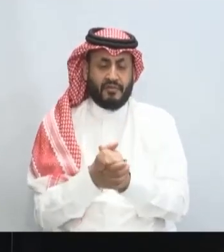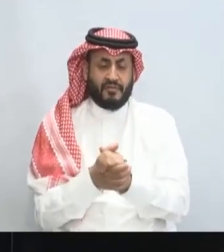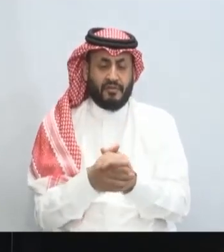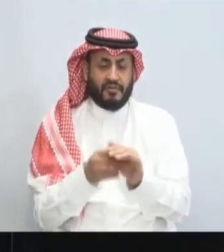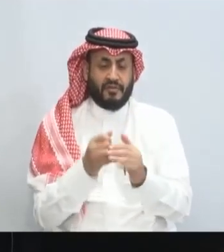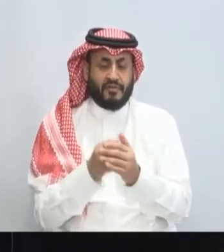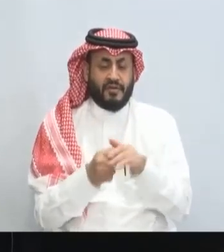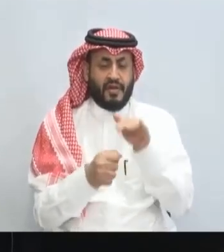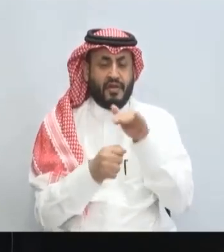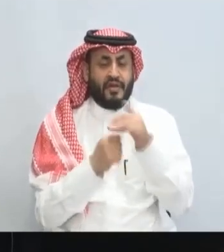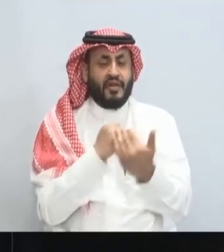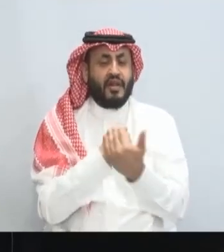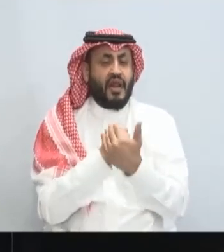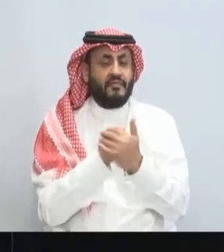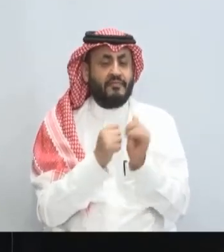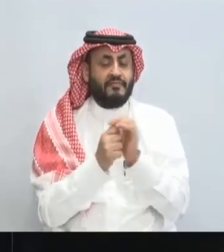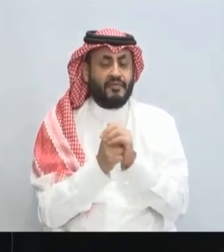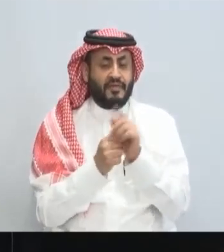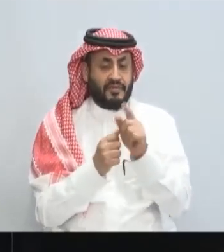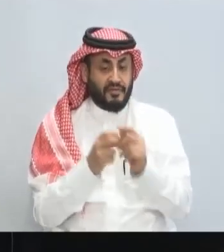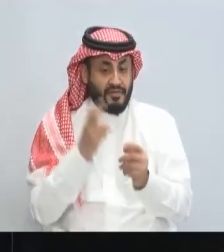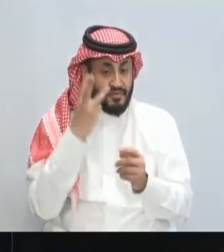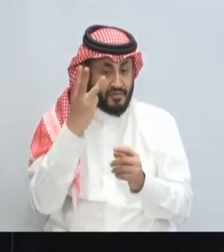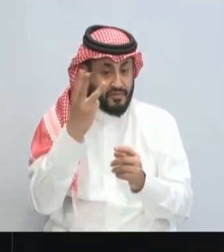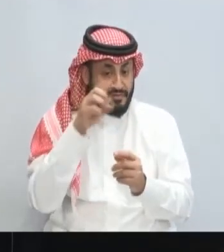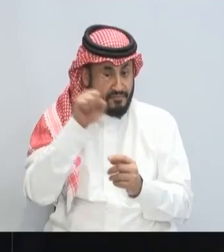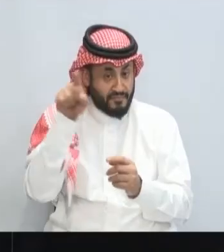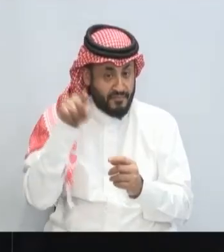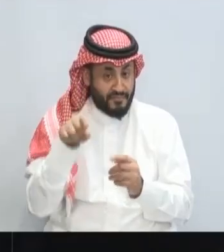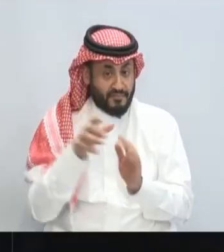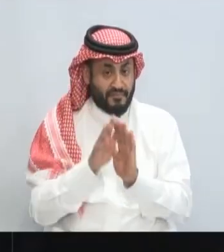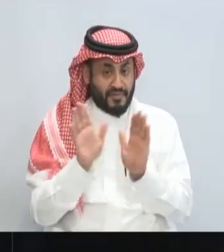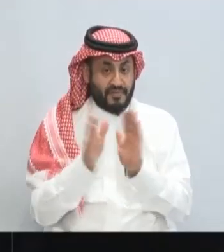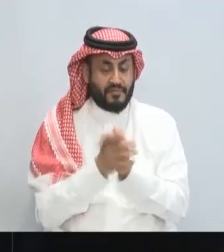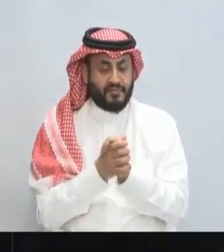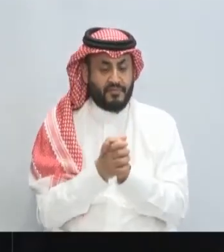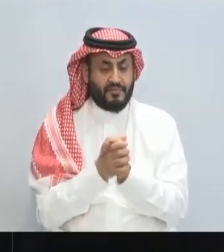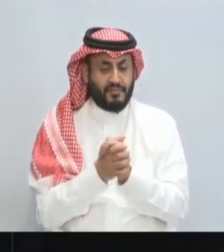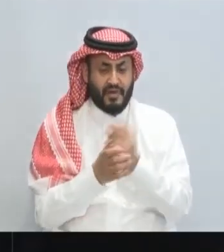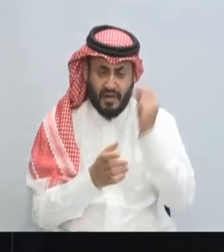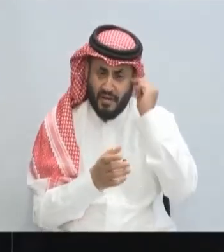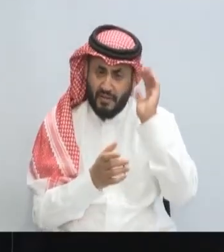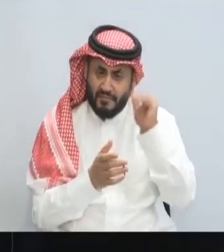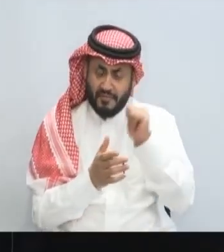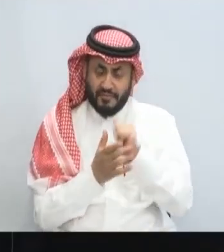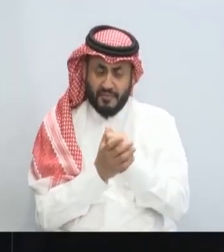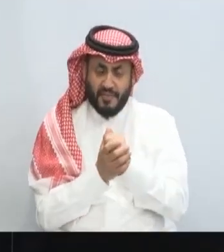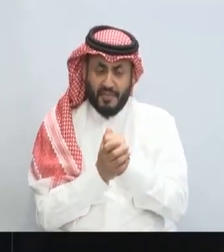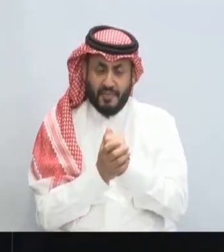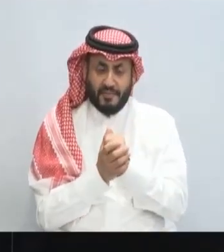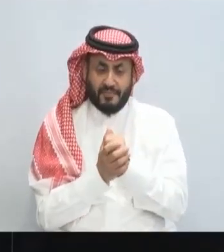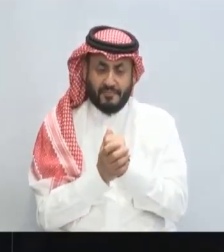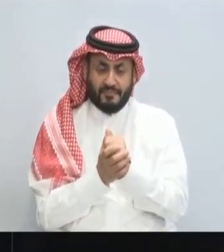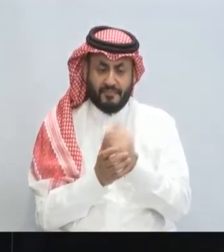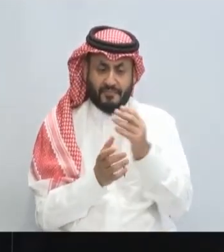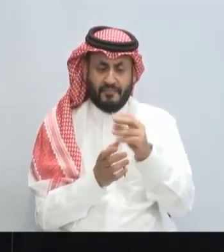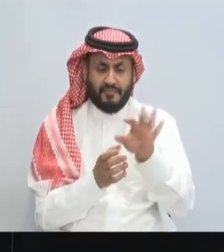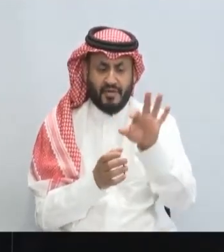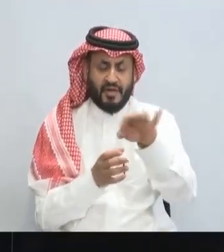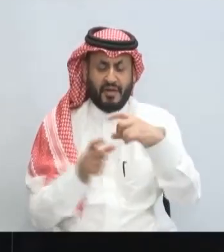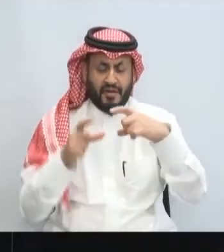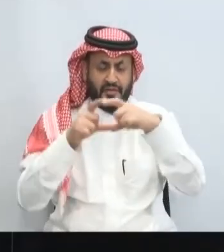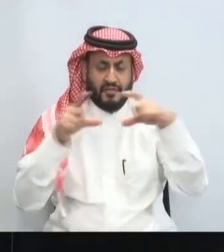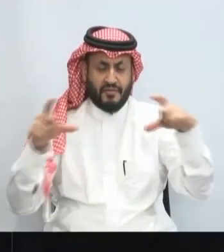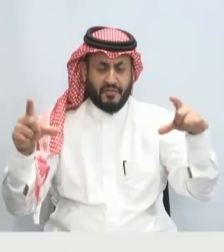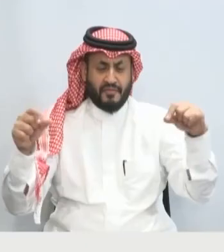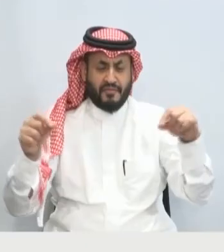he needs to ask you three questions. And if he doesn't know how to ask question, he can use